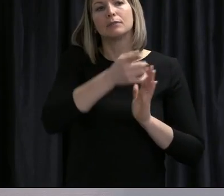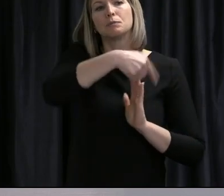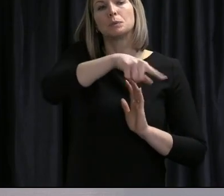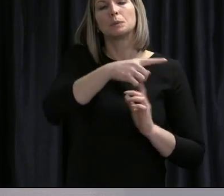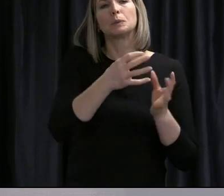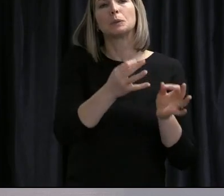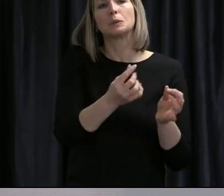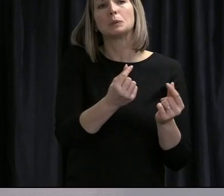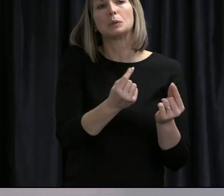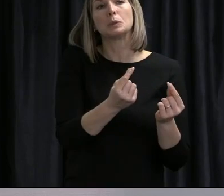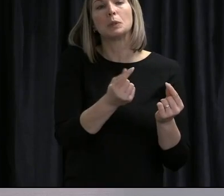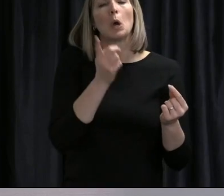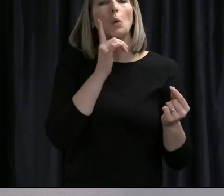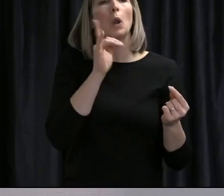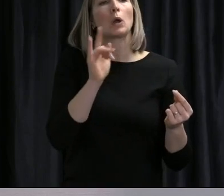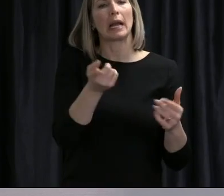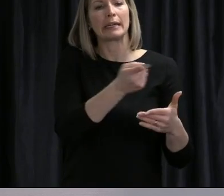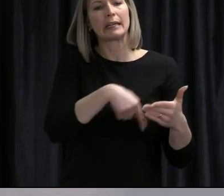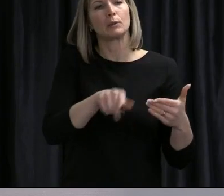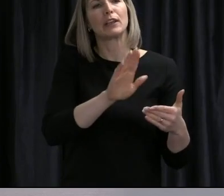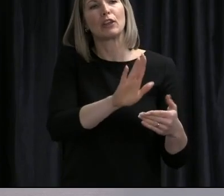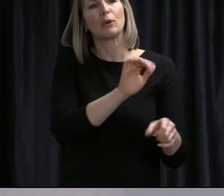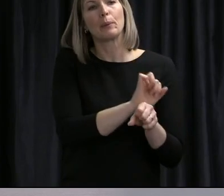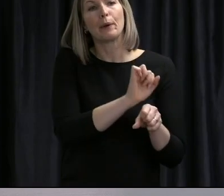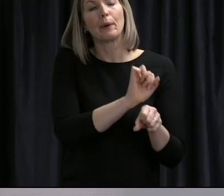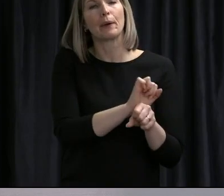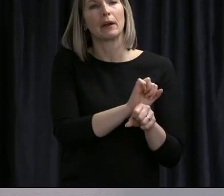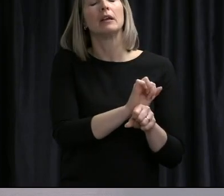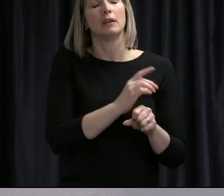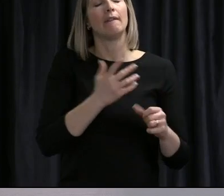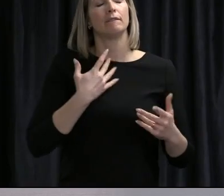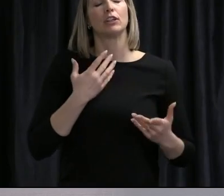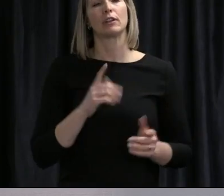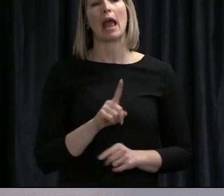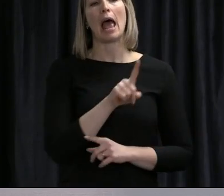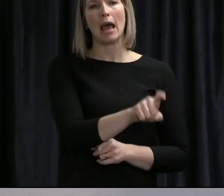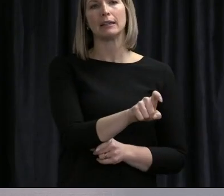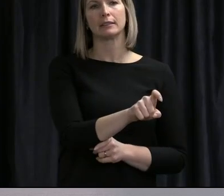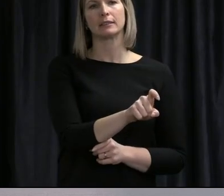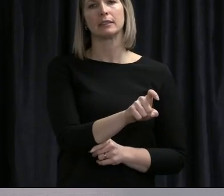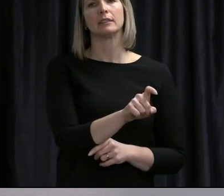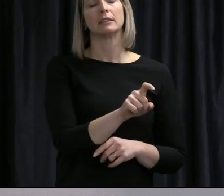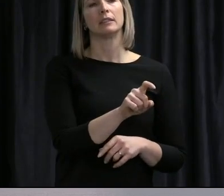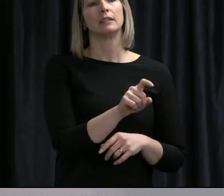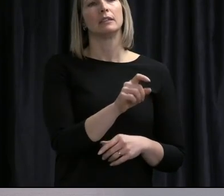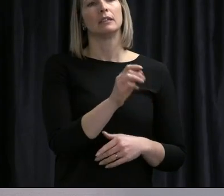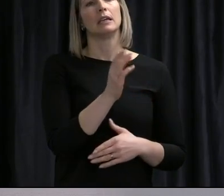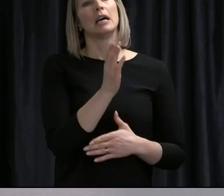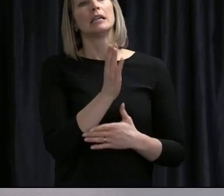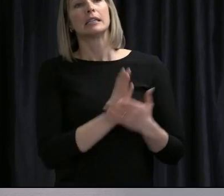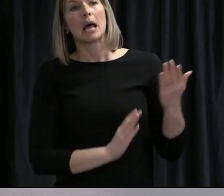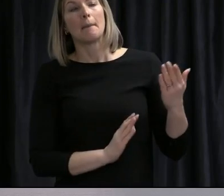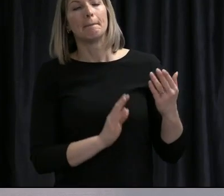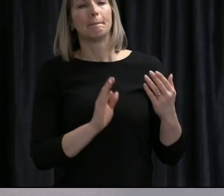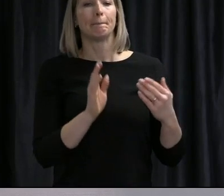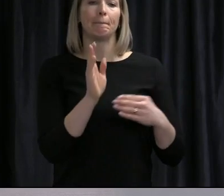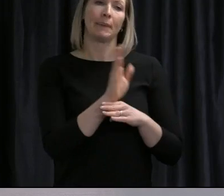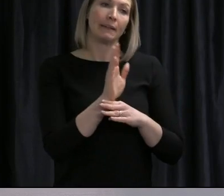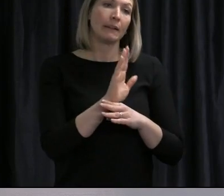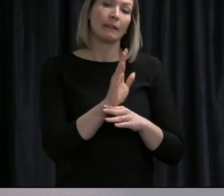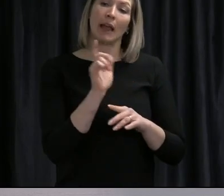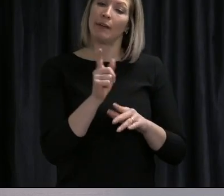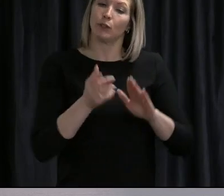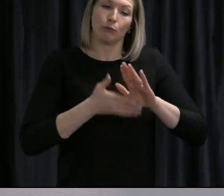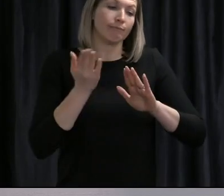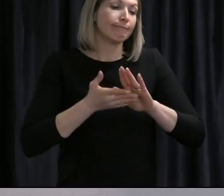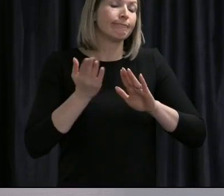decision on what next week would look like. There's certainly business, that will have to continue within Newfoundland and